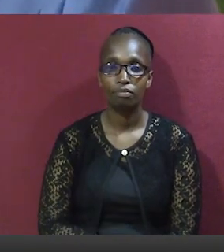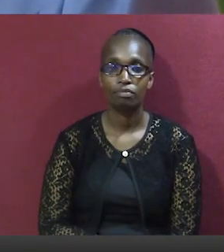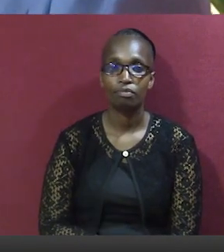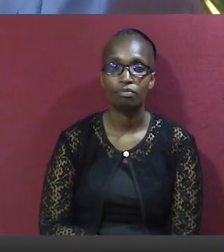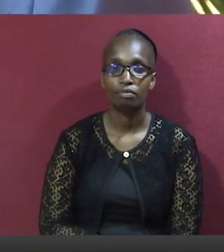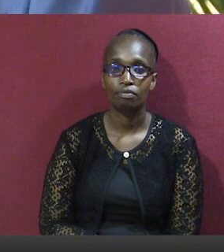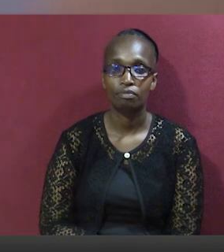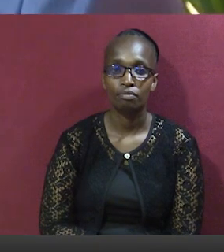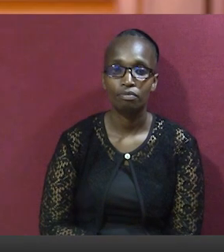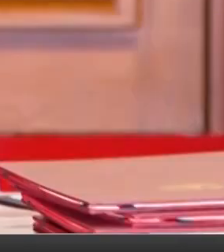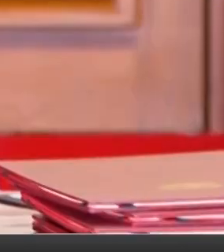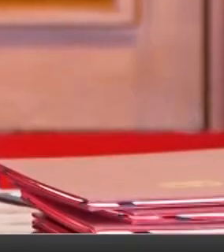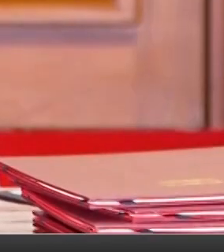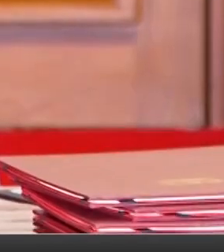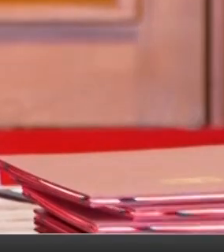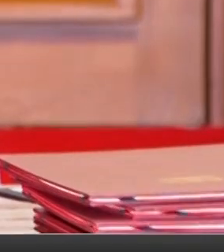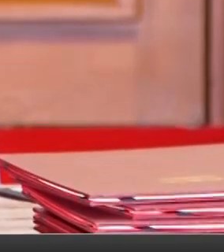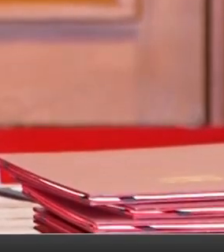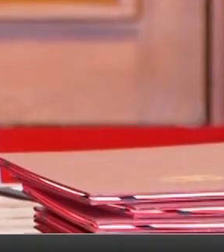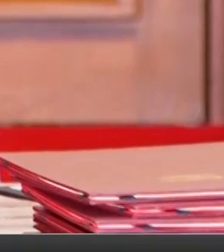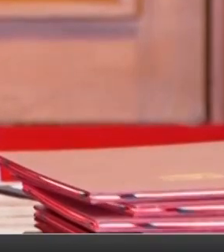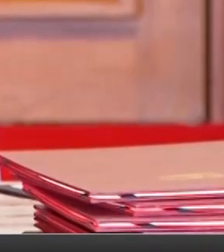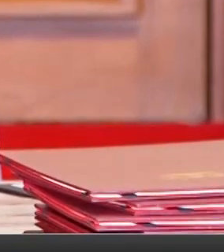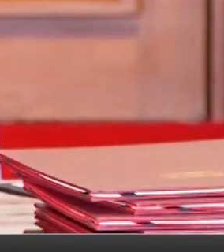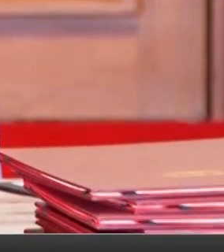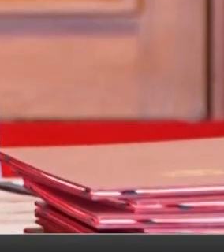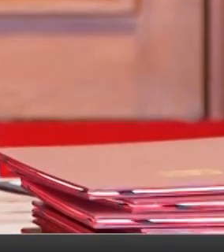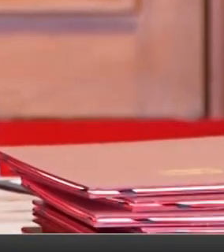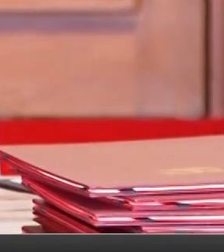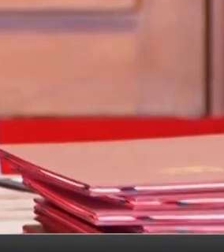Fred Rikwambua, Undugu TV.